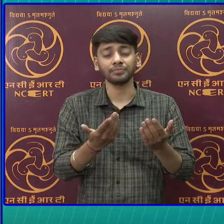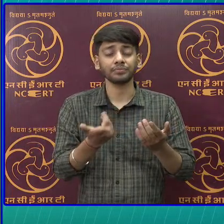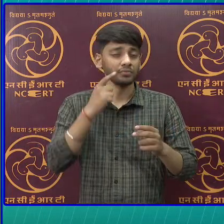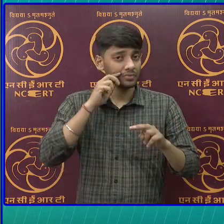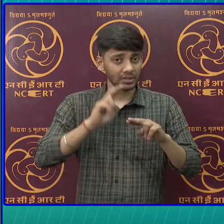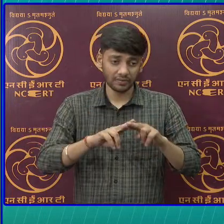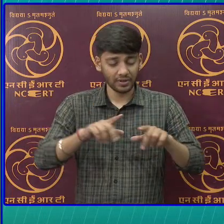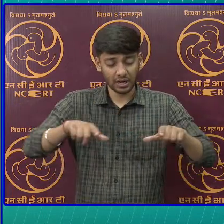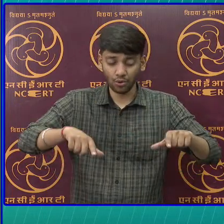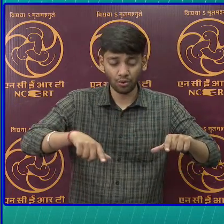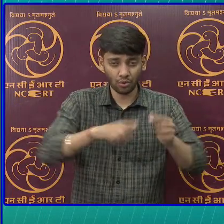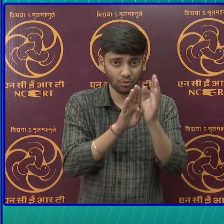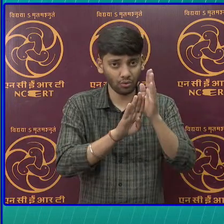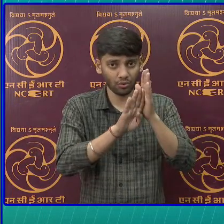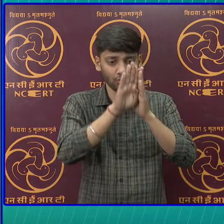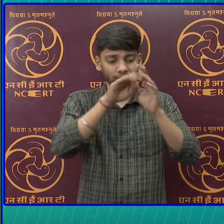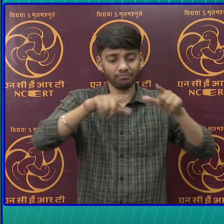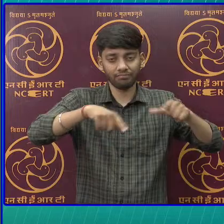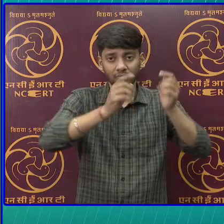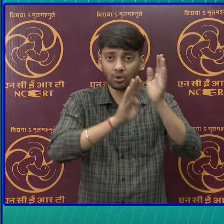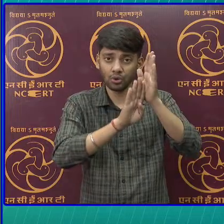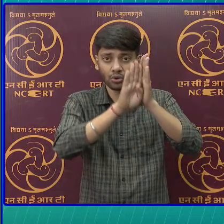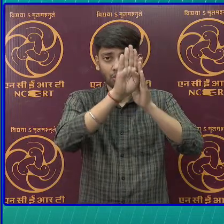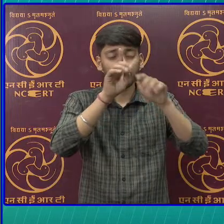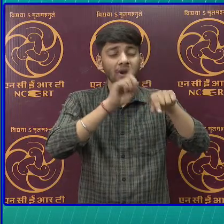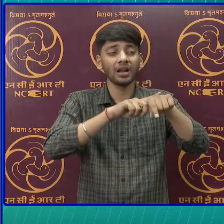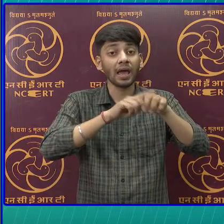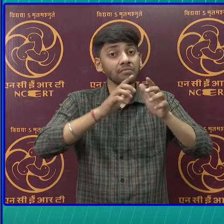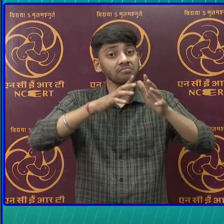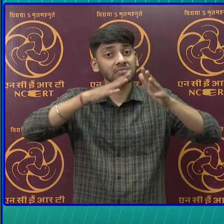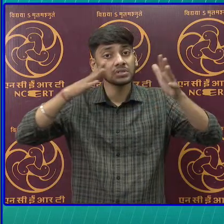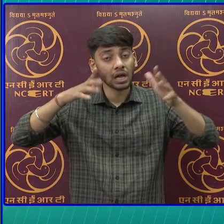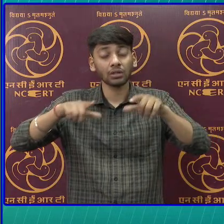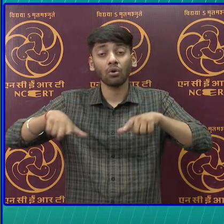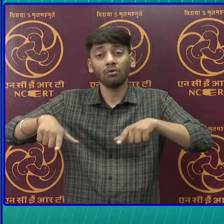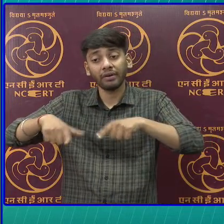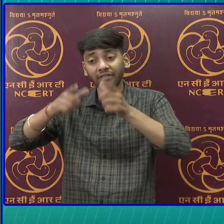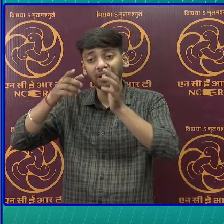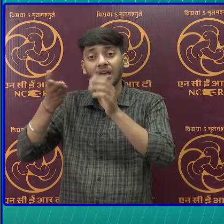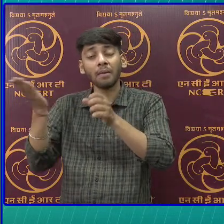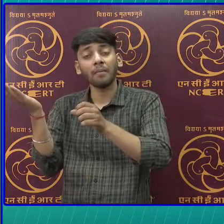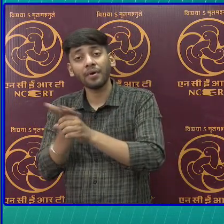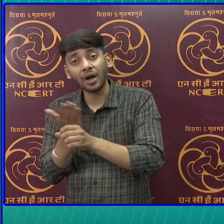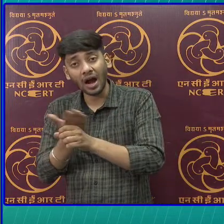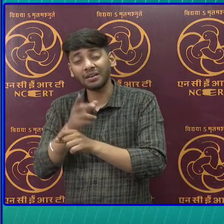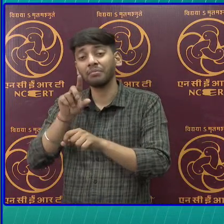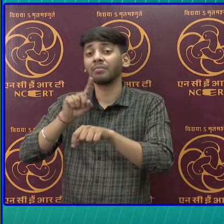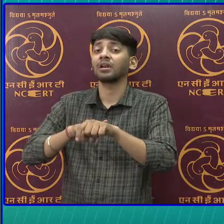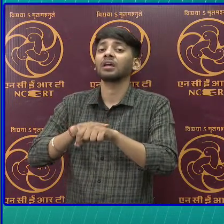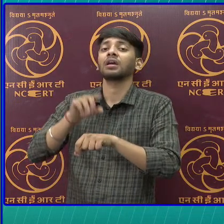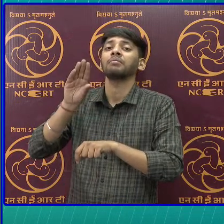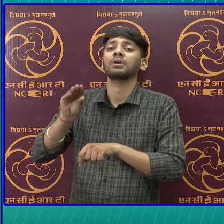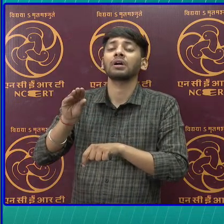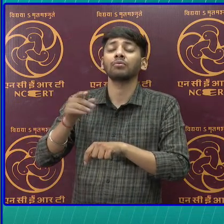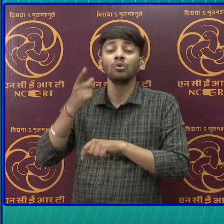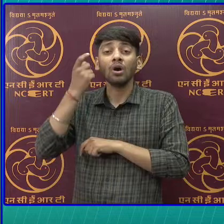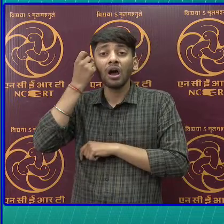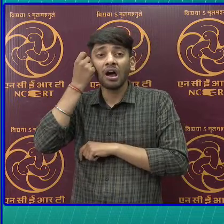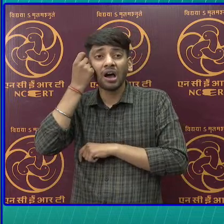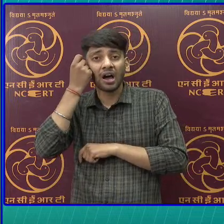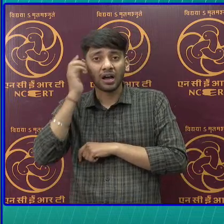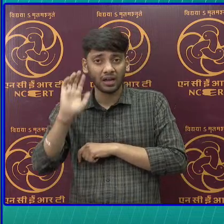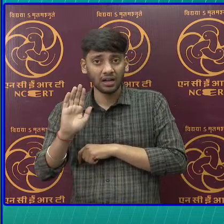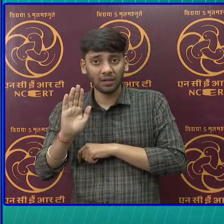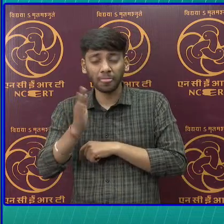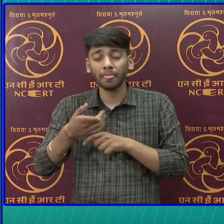tree, right? So here we are wise enough to understand that trees take